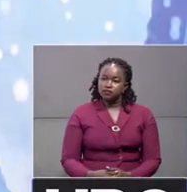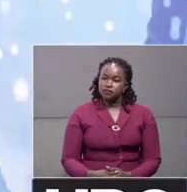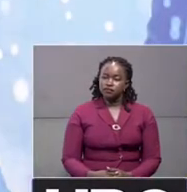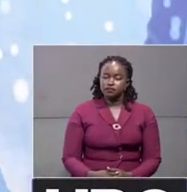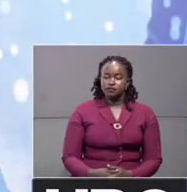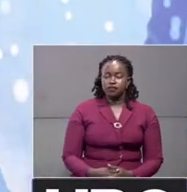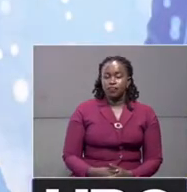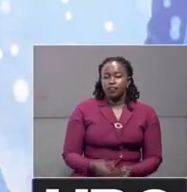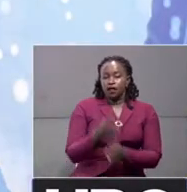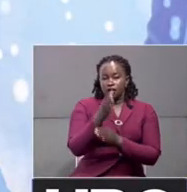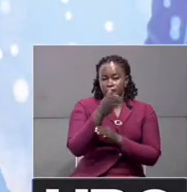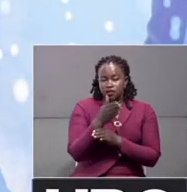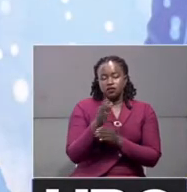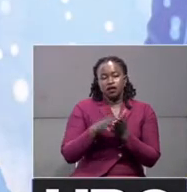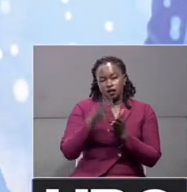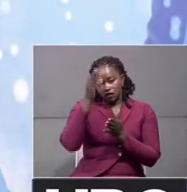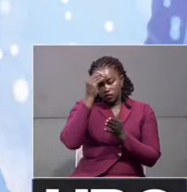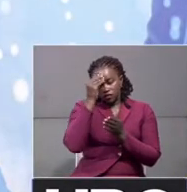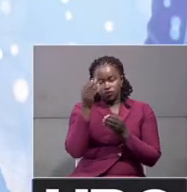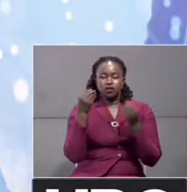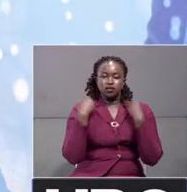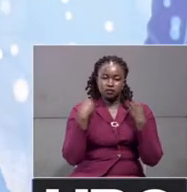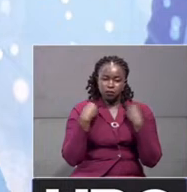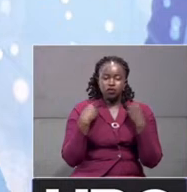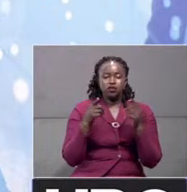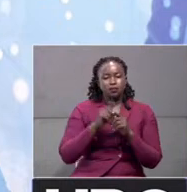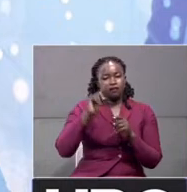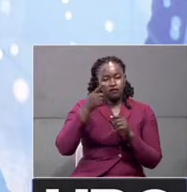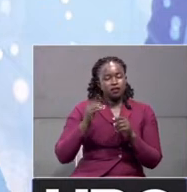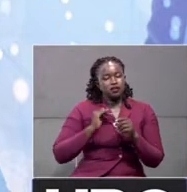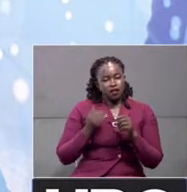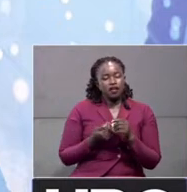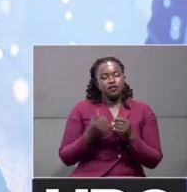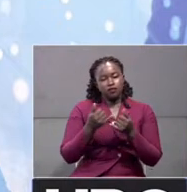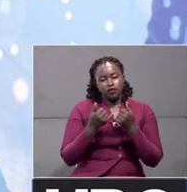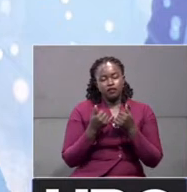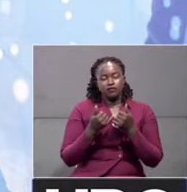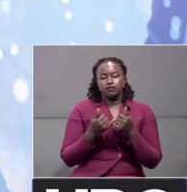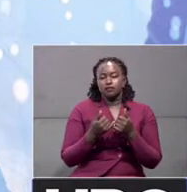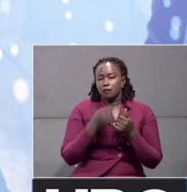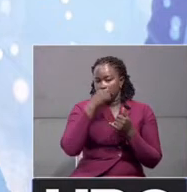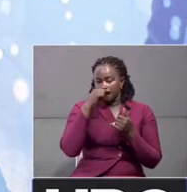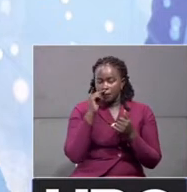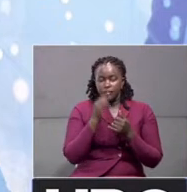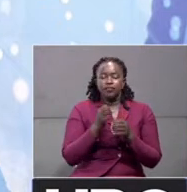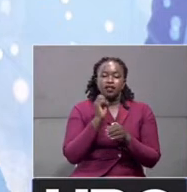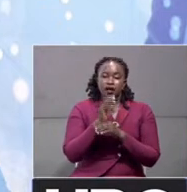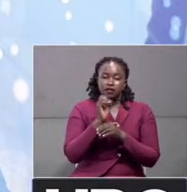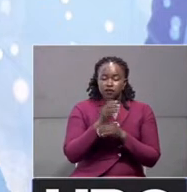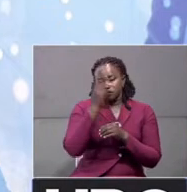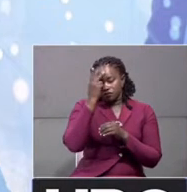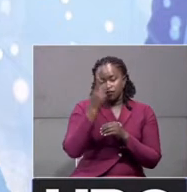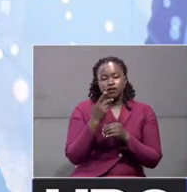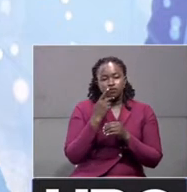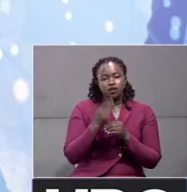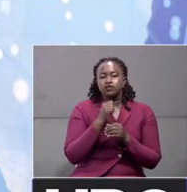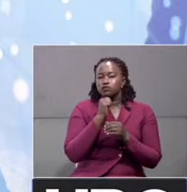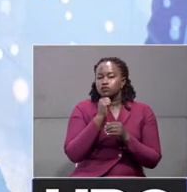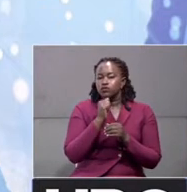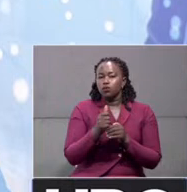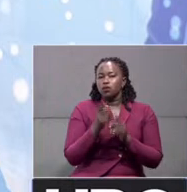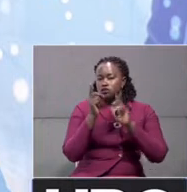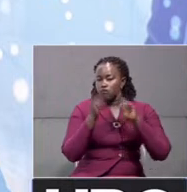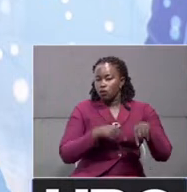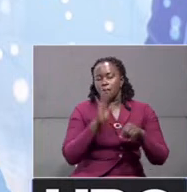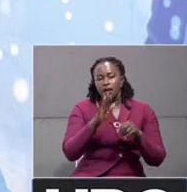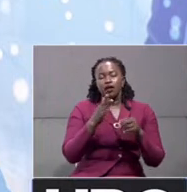The Minister for Education and Sports and also the First Lady, Janet Kataha Museveni, has advised parents not to neglect their parenting